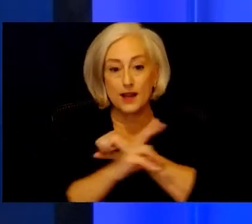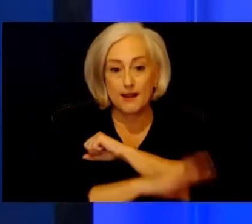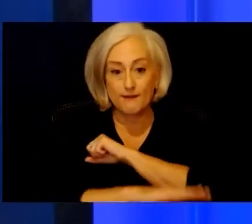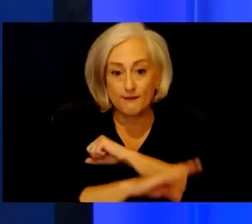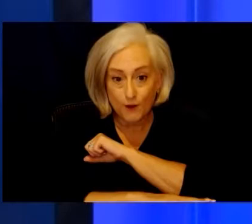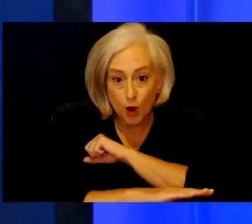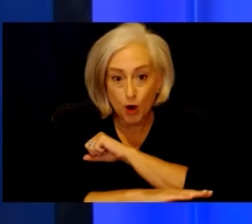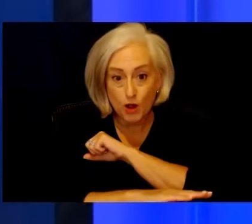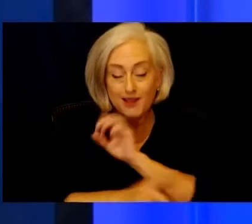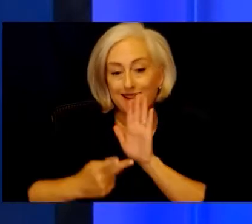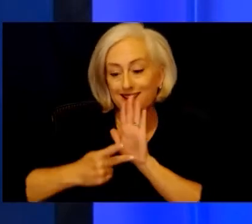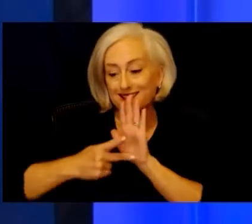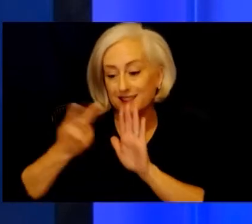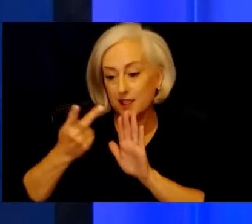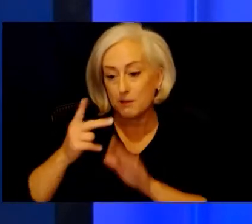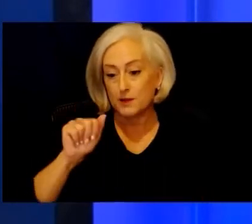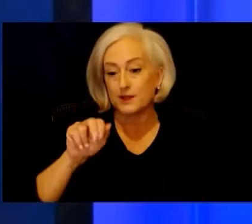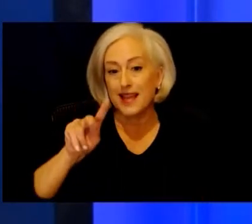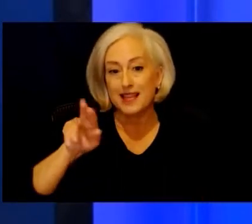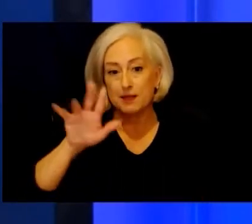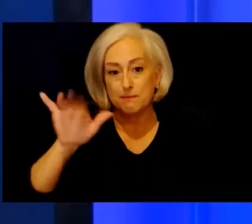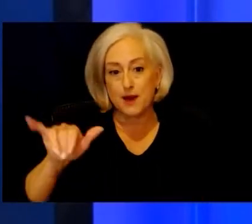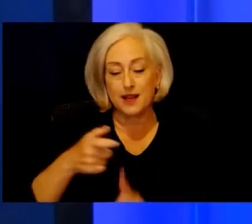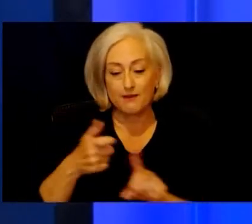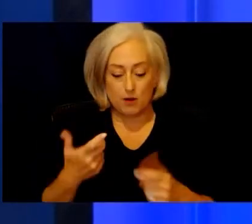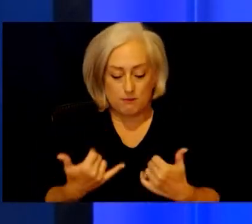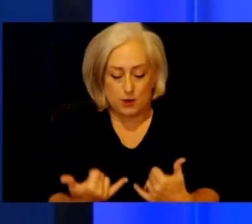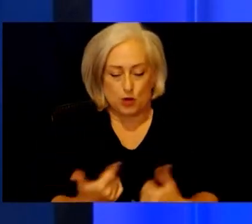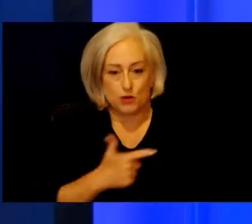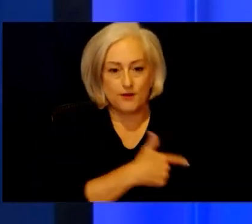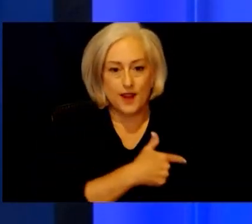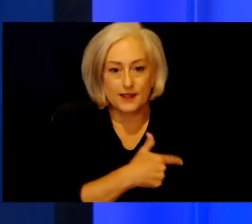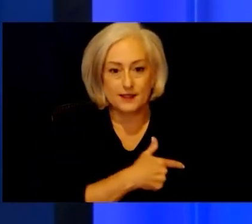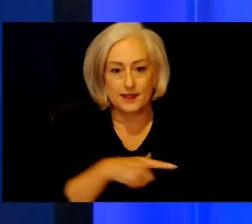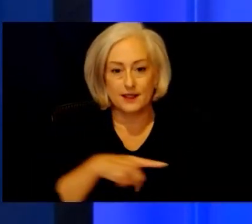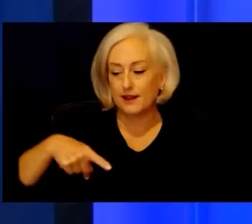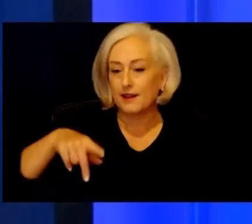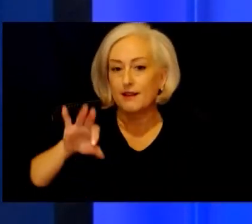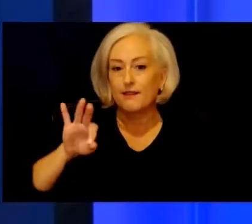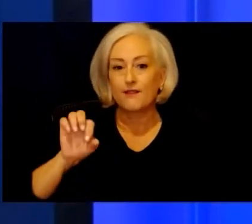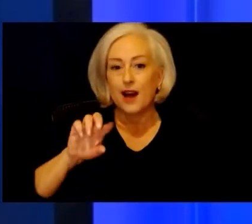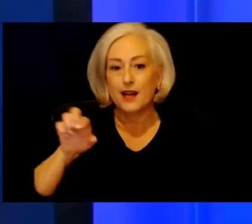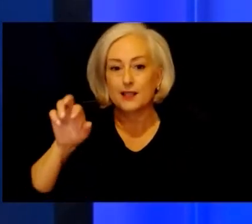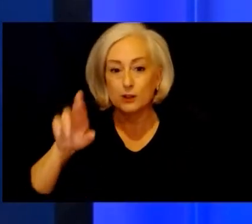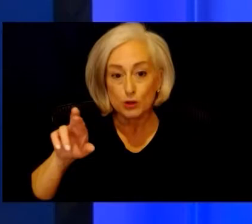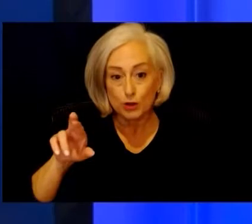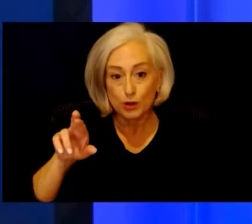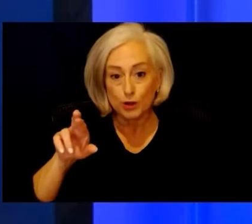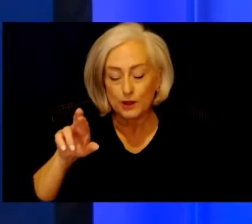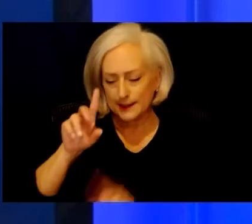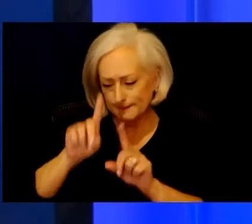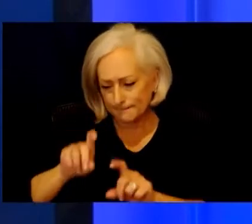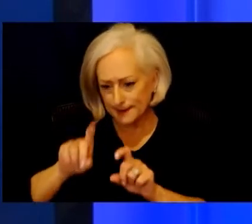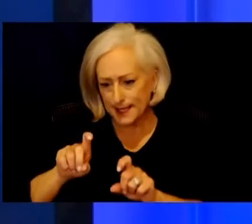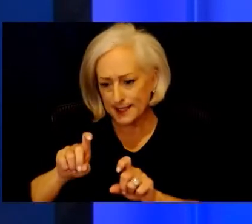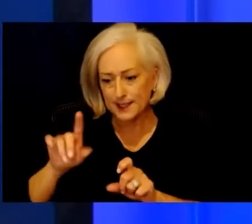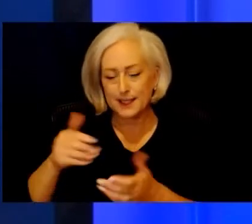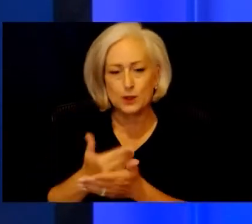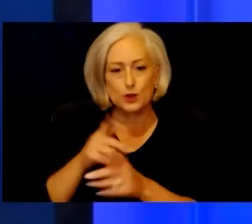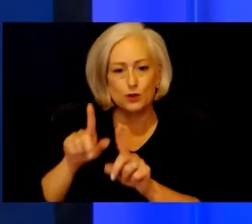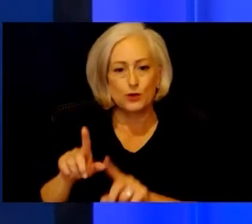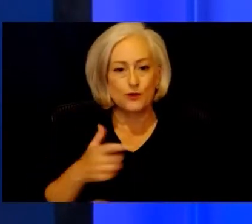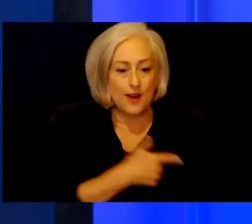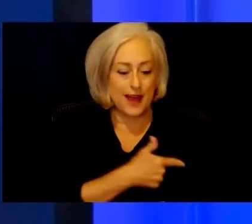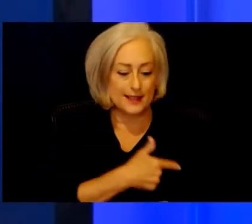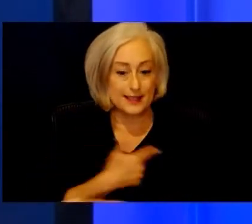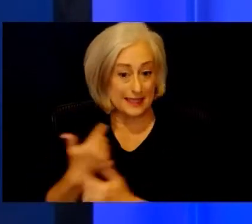current vaccine. Pfizer is also testing a similar vaccine. What does this mean for fall in cases with hospitalizations? I think it's too early.